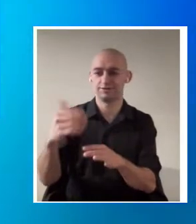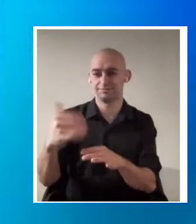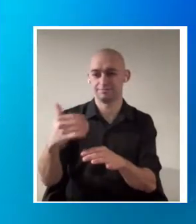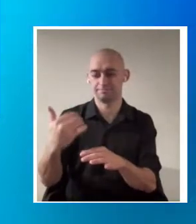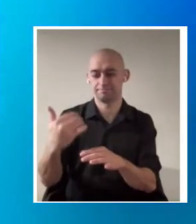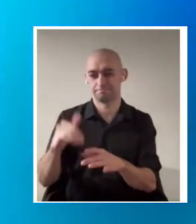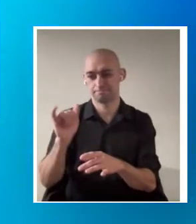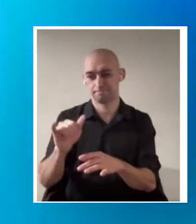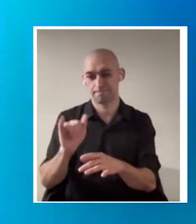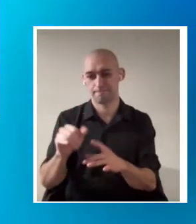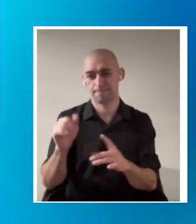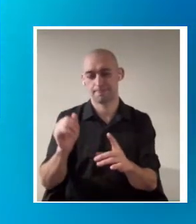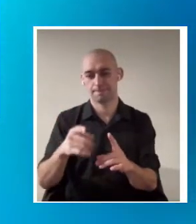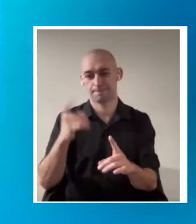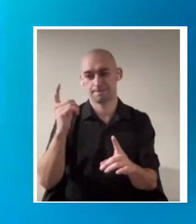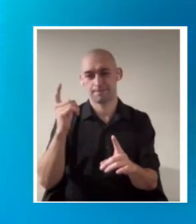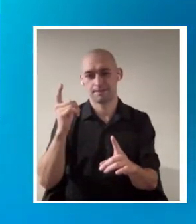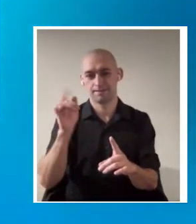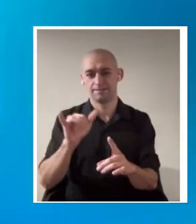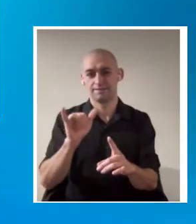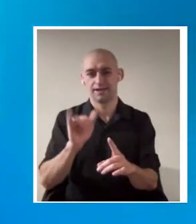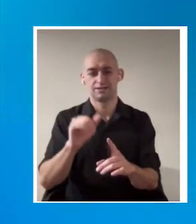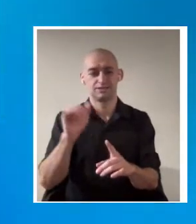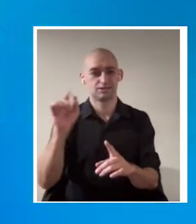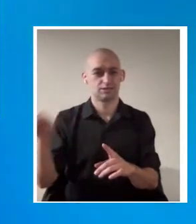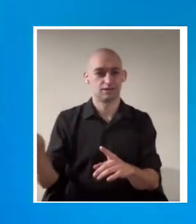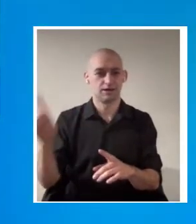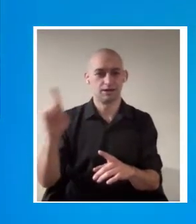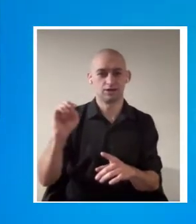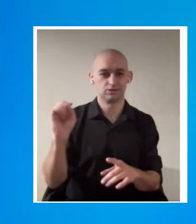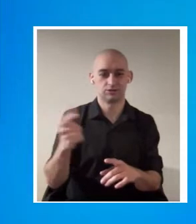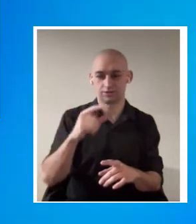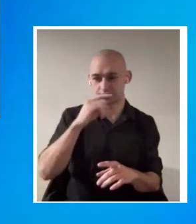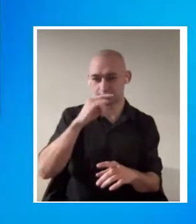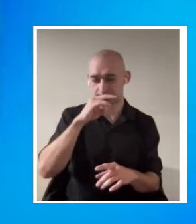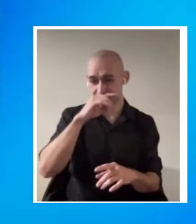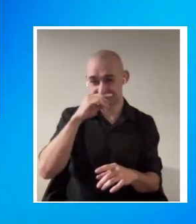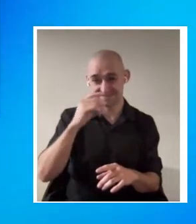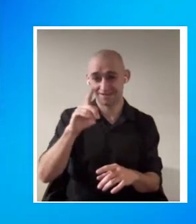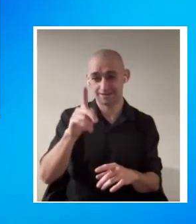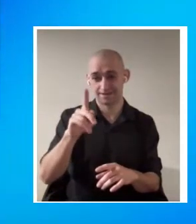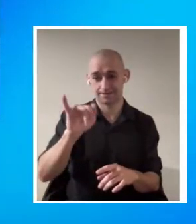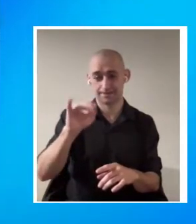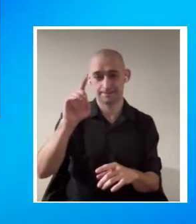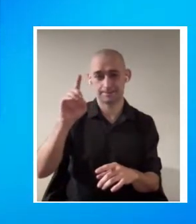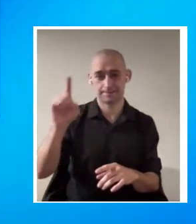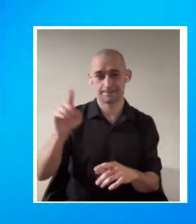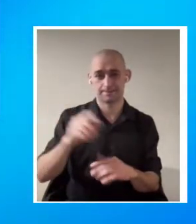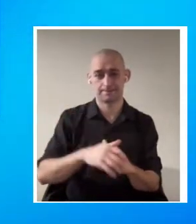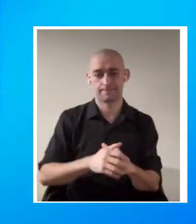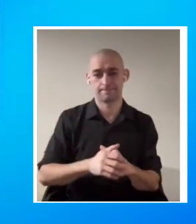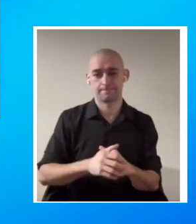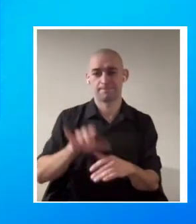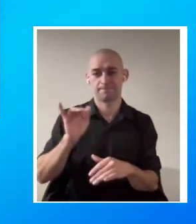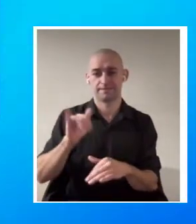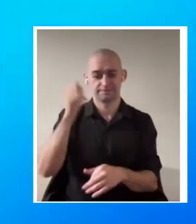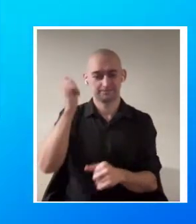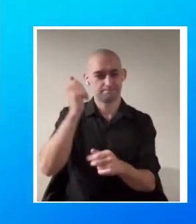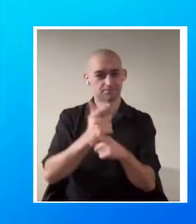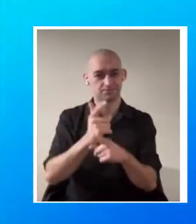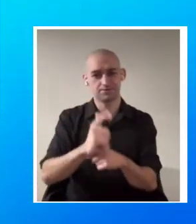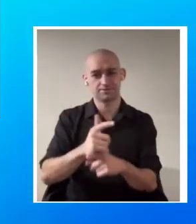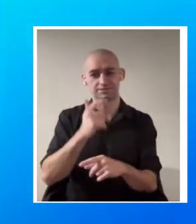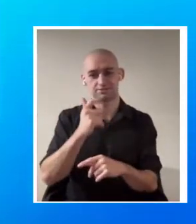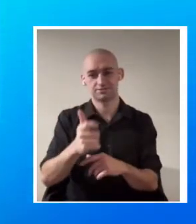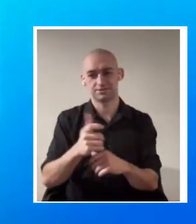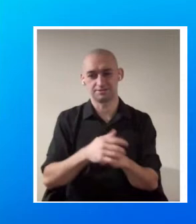$2,278 a month. That is the maximum monthly amount you should be paying for housing and utilities. But the average rent